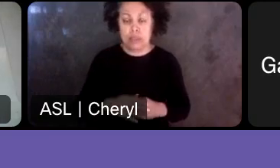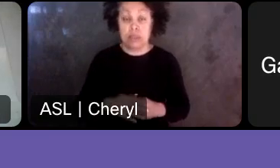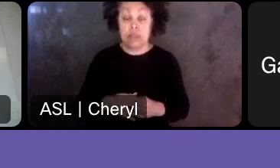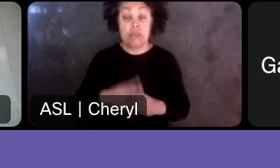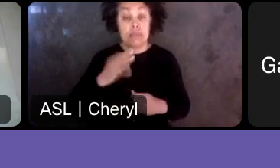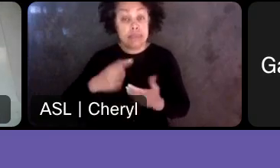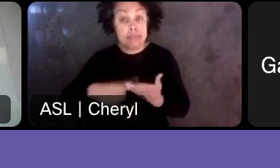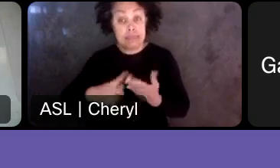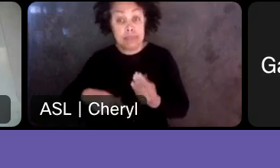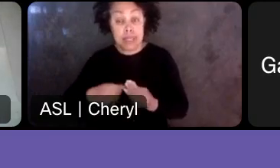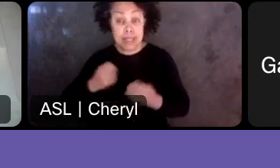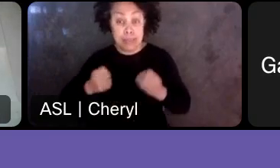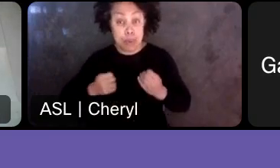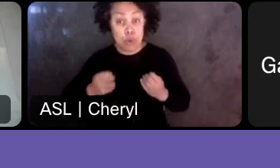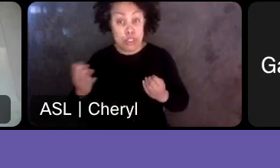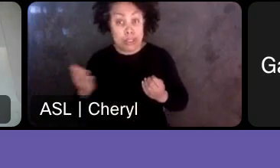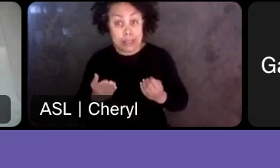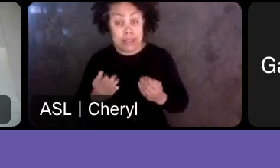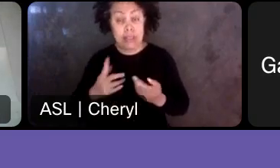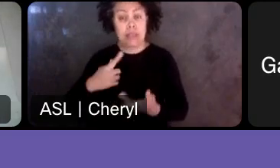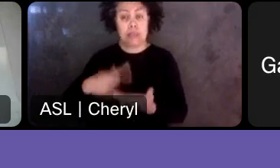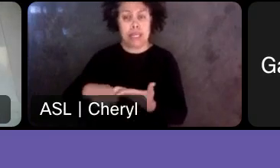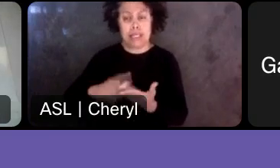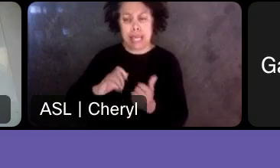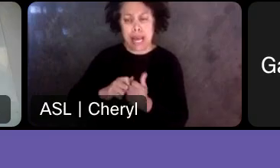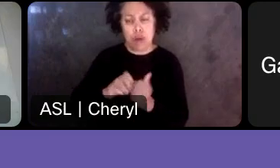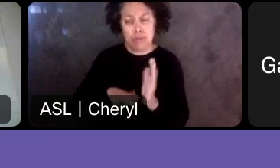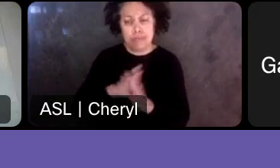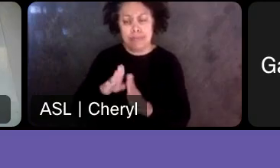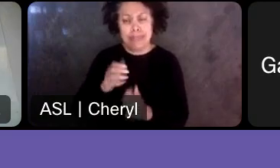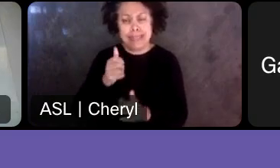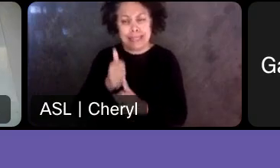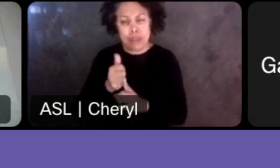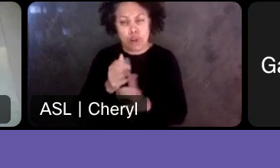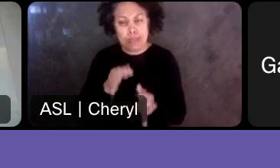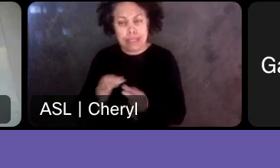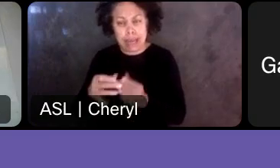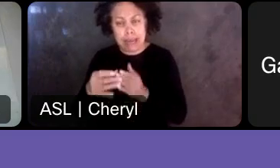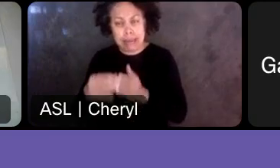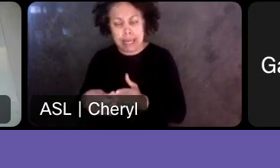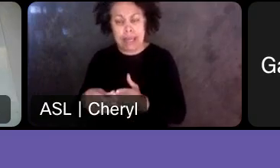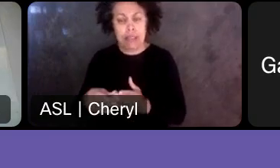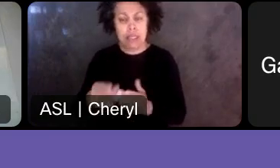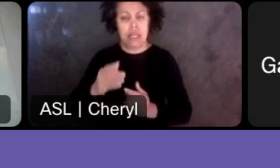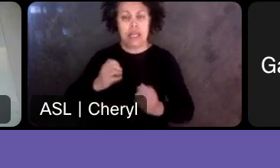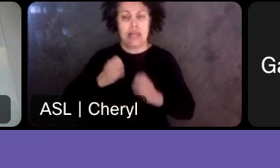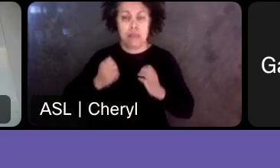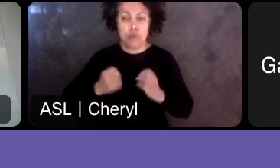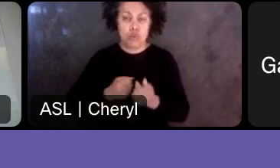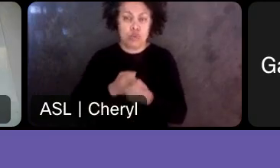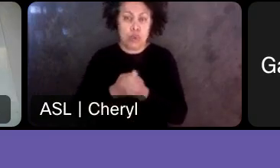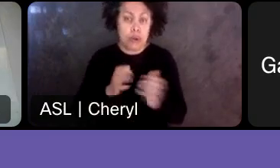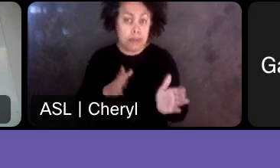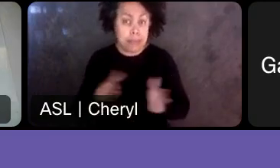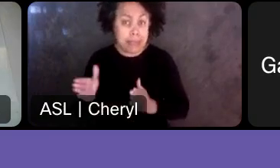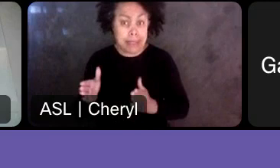a template to create a self-directed emotional support plan. This tool can help a survivor describe the support they need